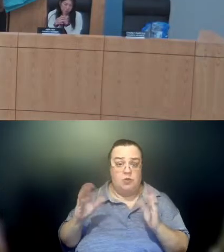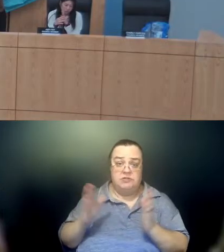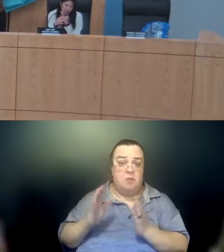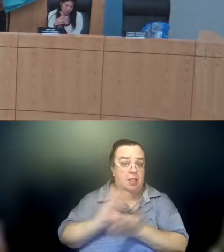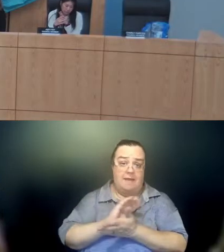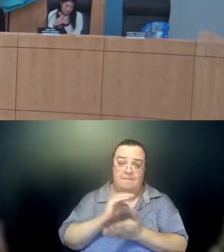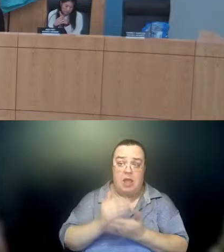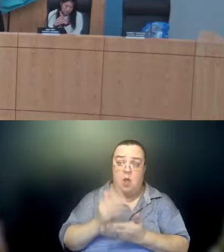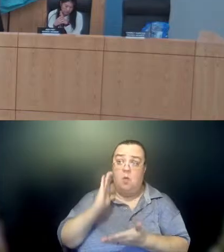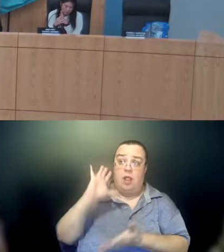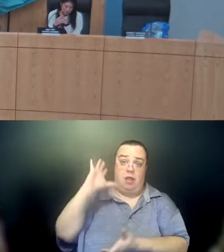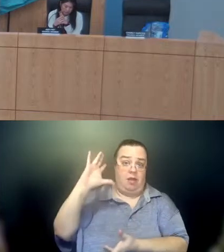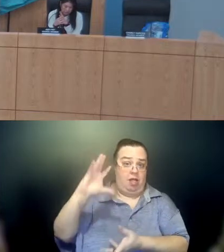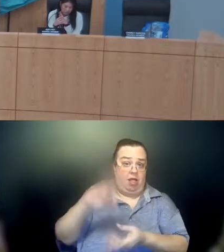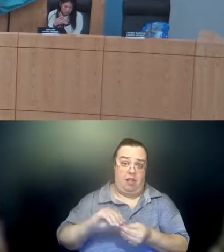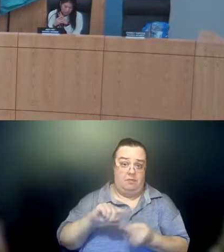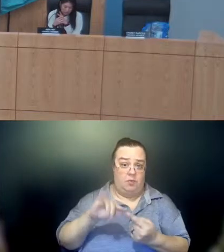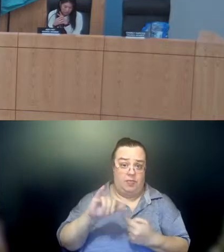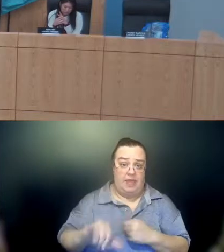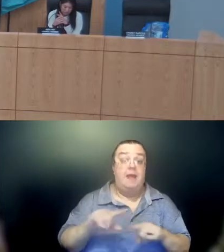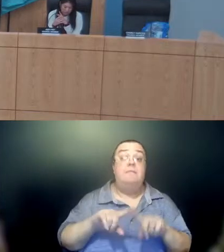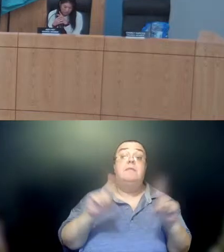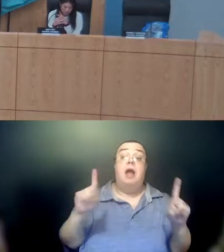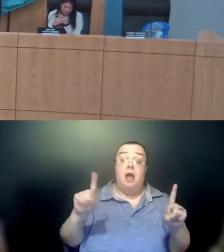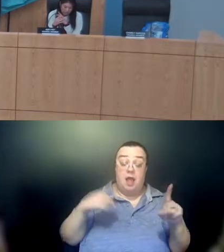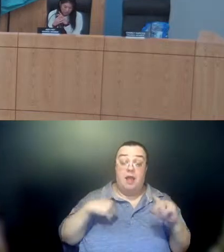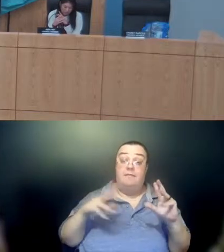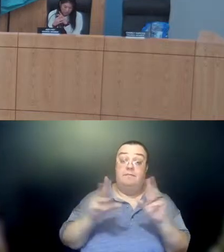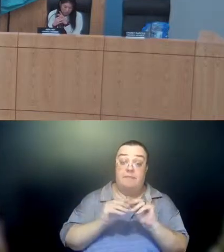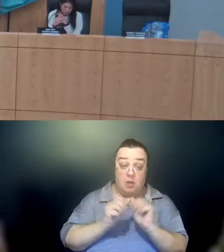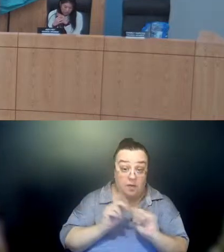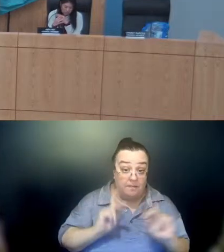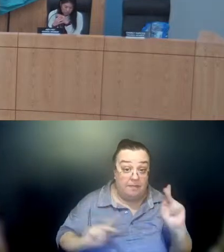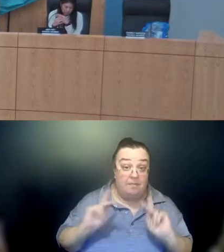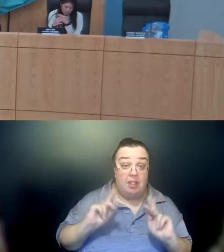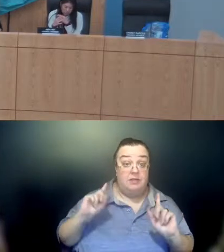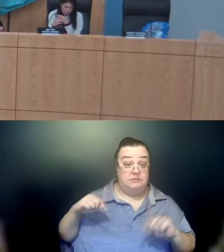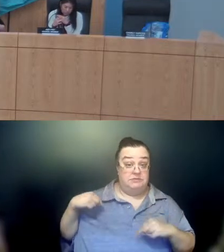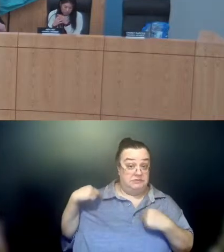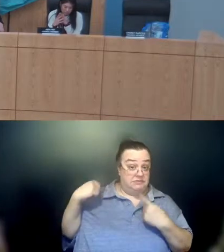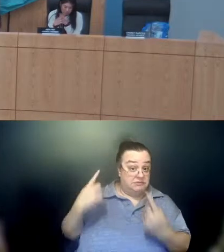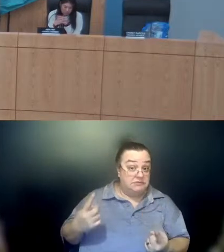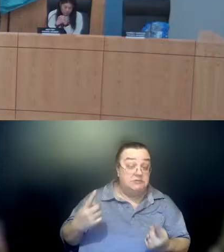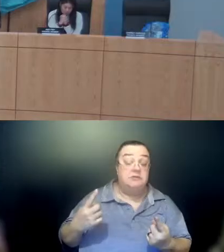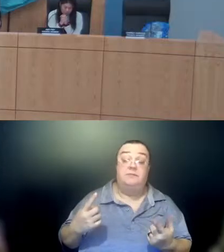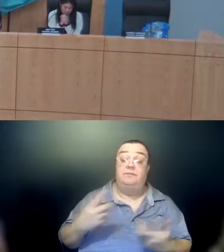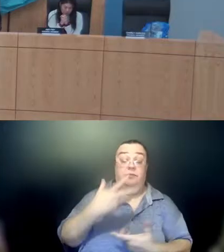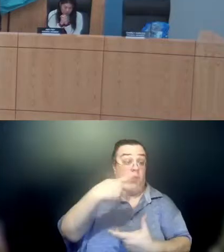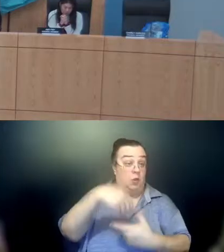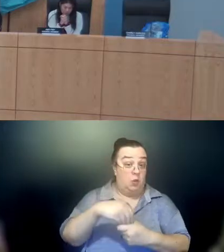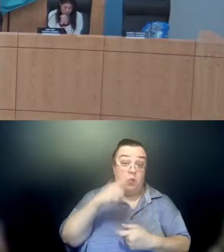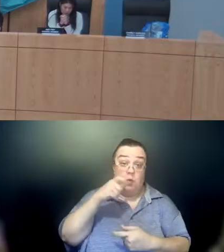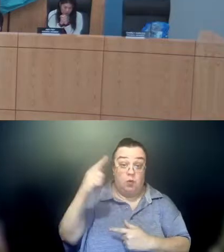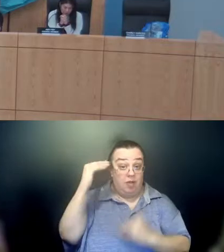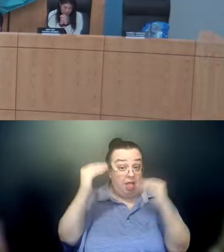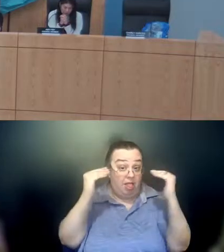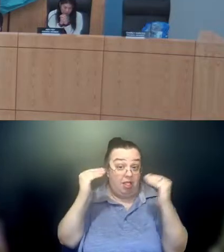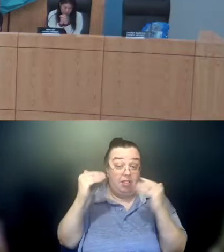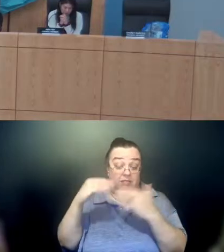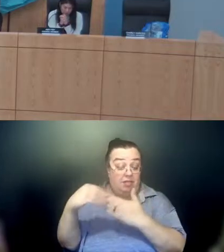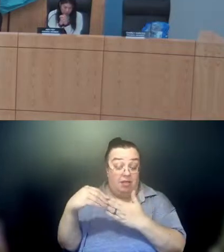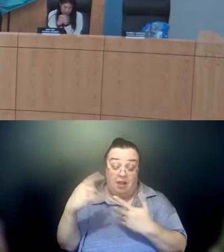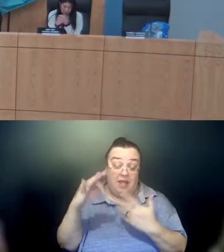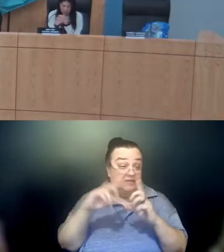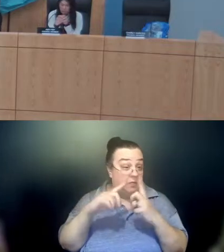add up to that. But I met with people since then, including department heads, and threw everything